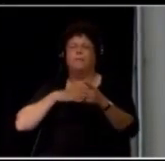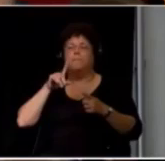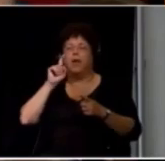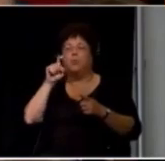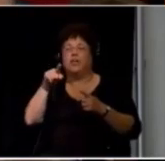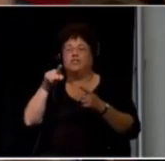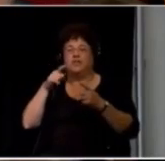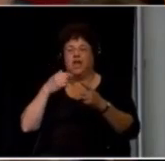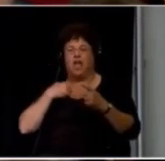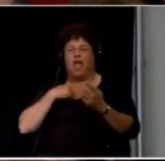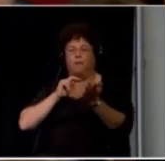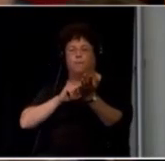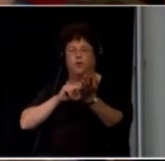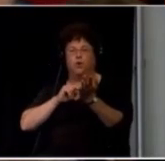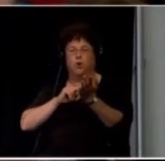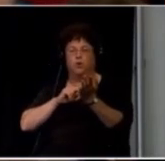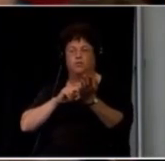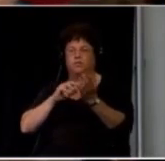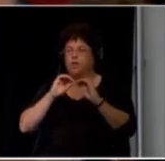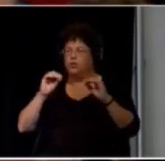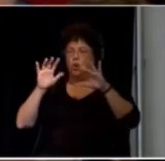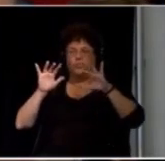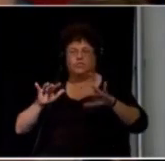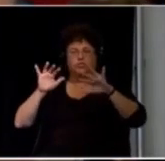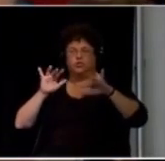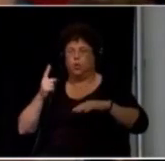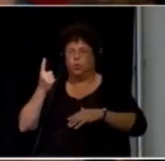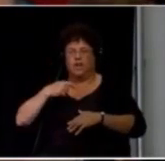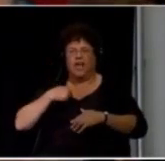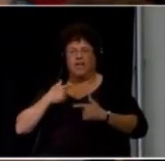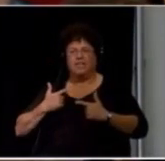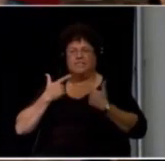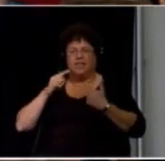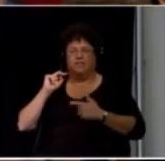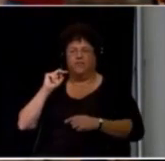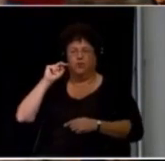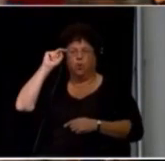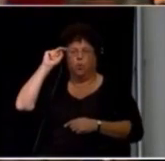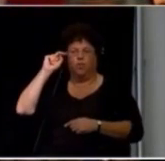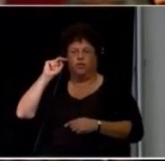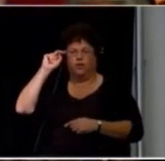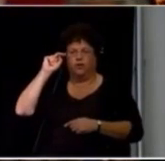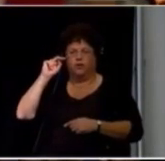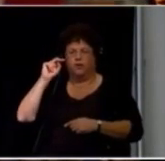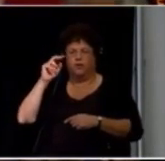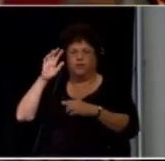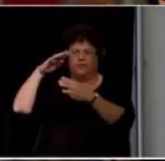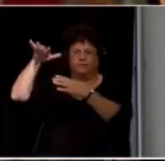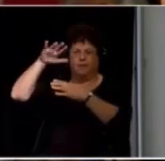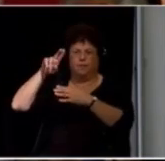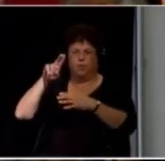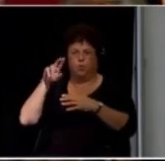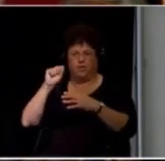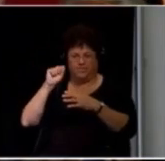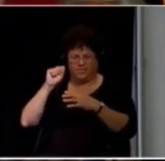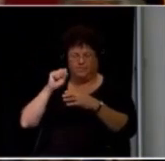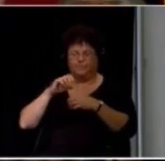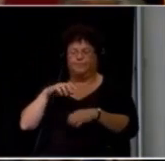for you is, I'm a nurse. I don't get snow days, and I live in the northern upper part of the United